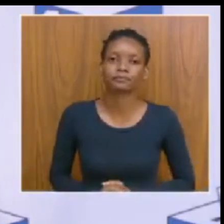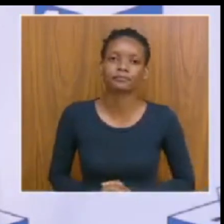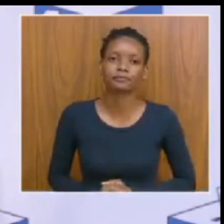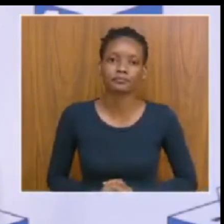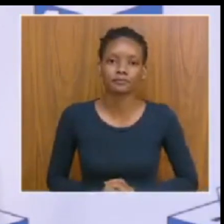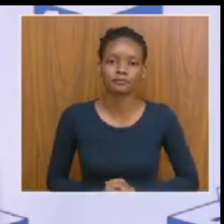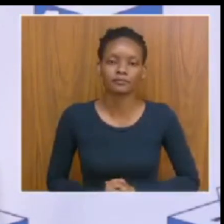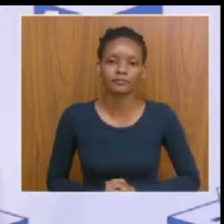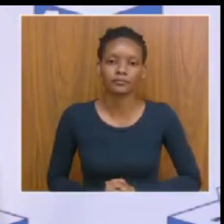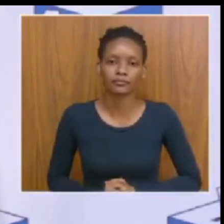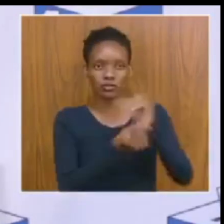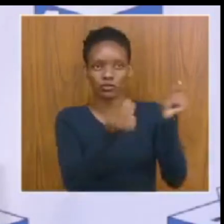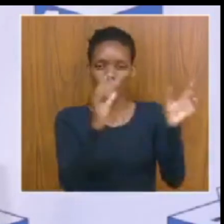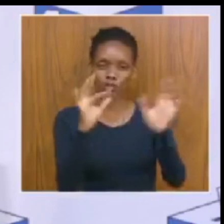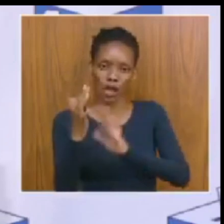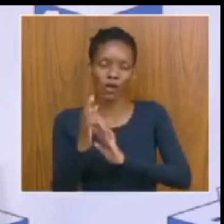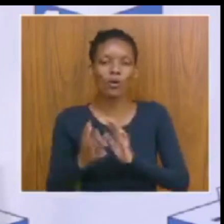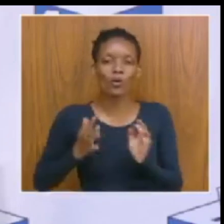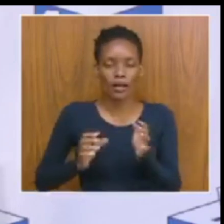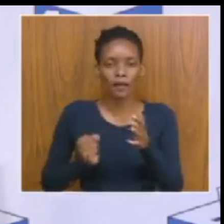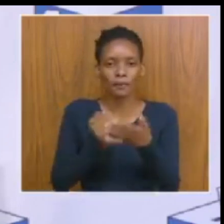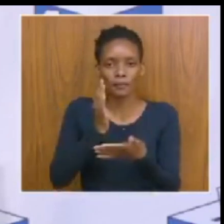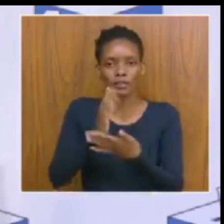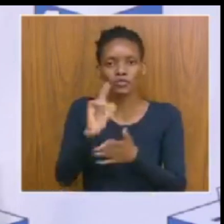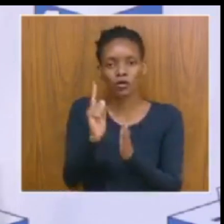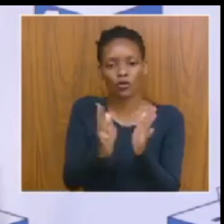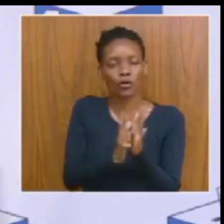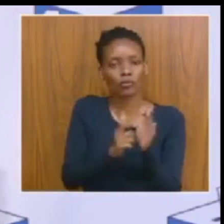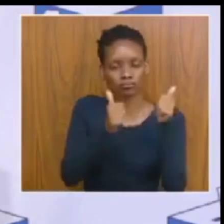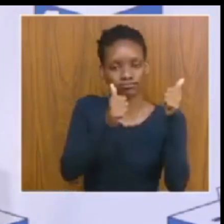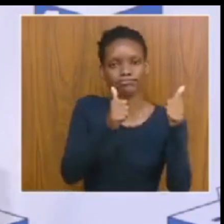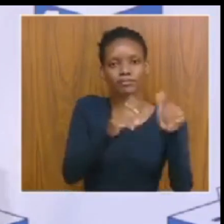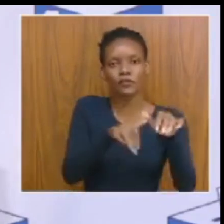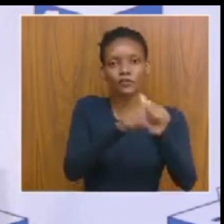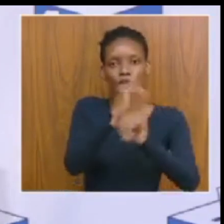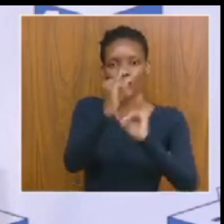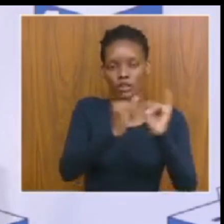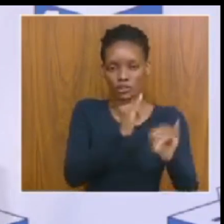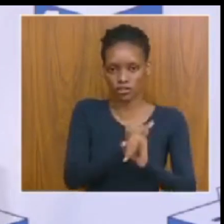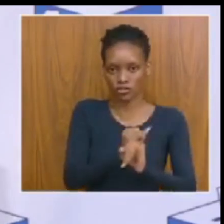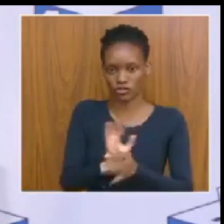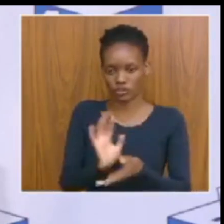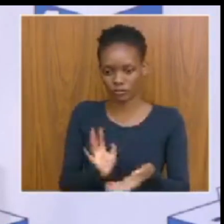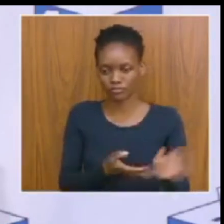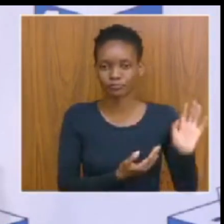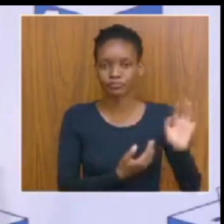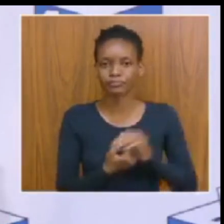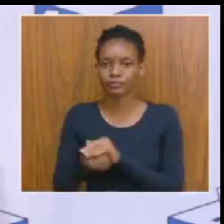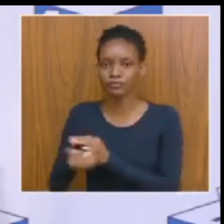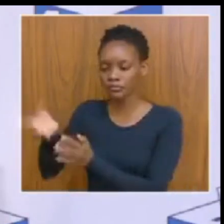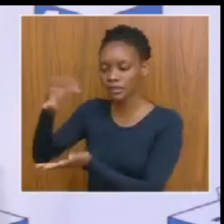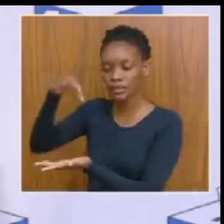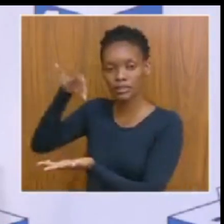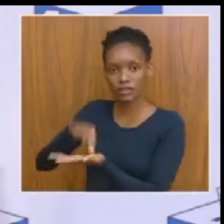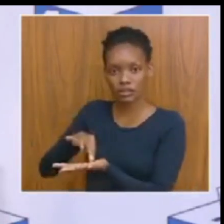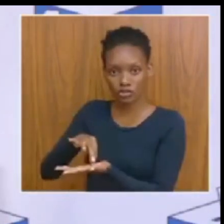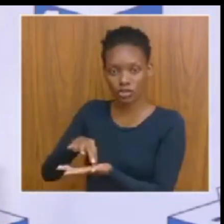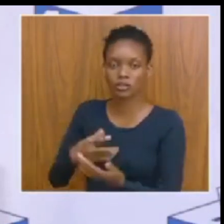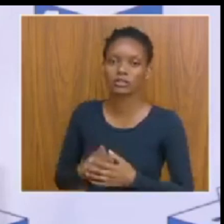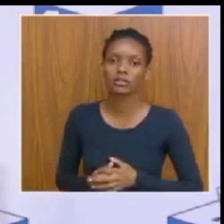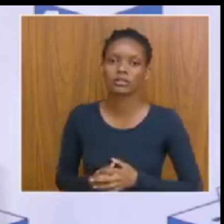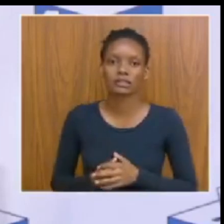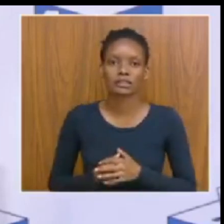The questions related to the signatures. An independent candidate or